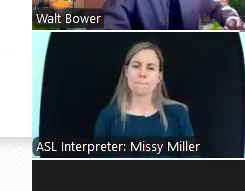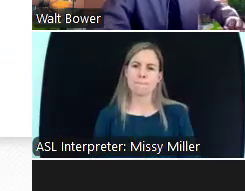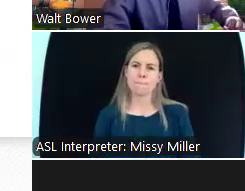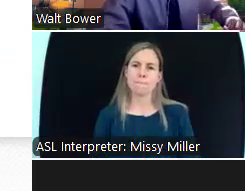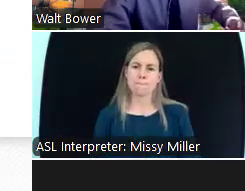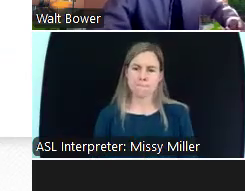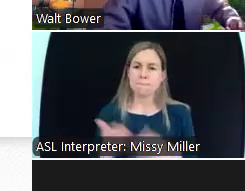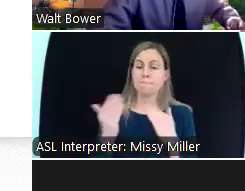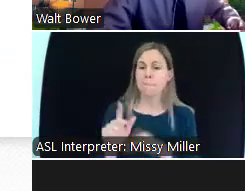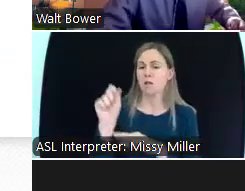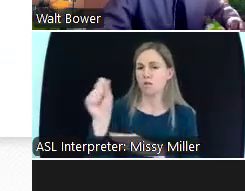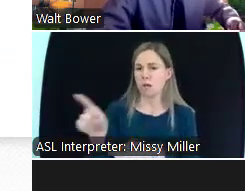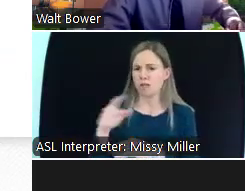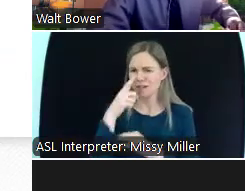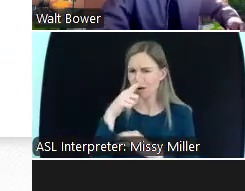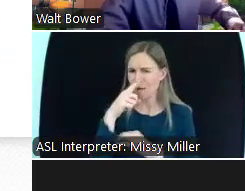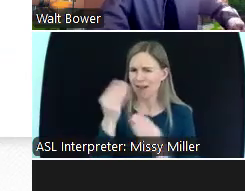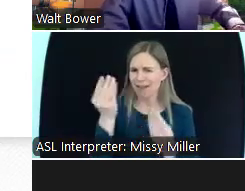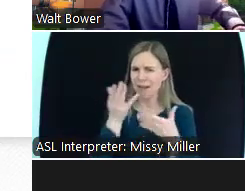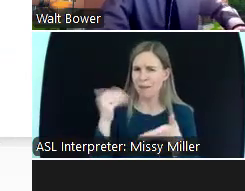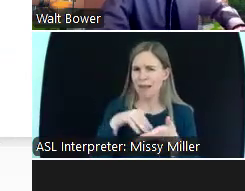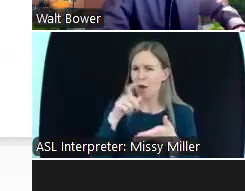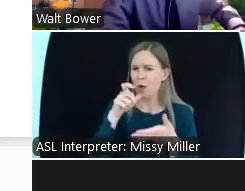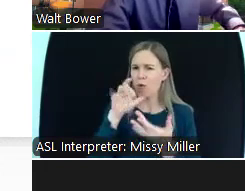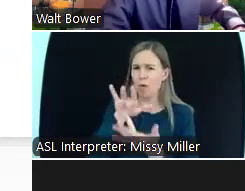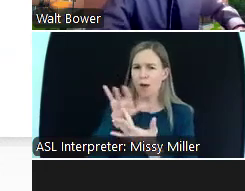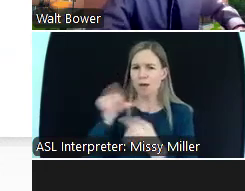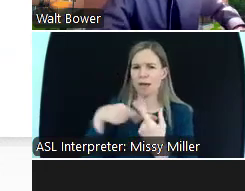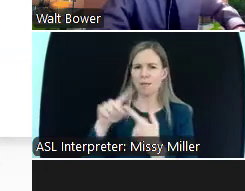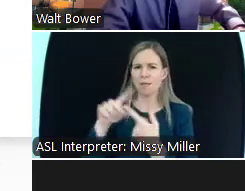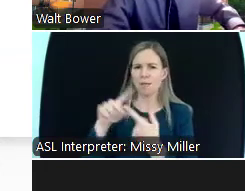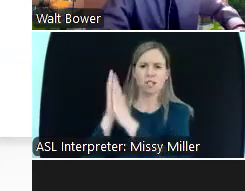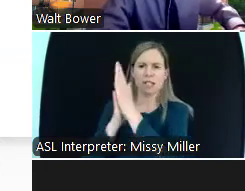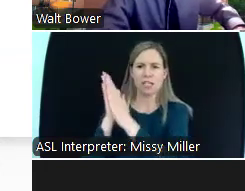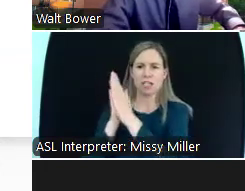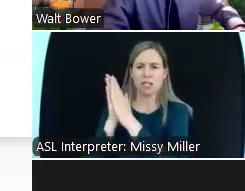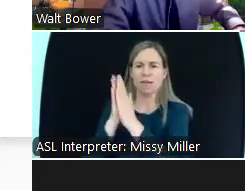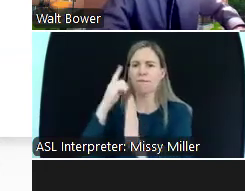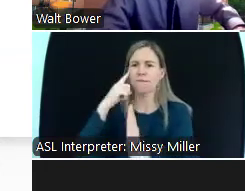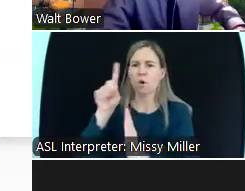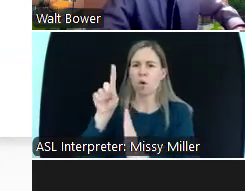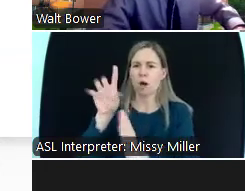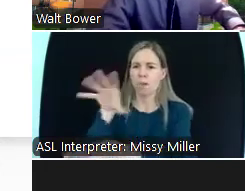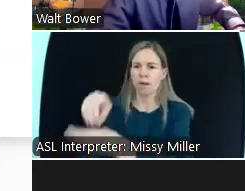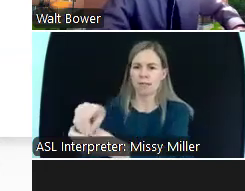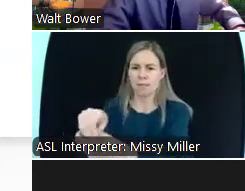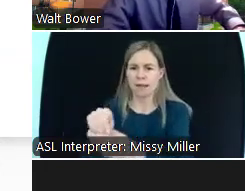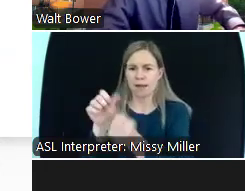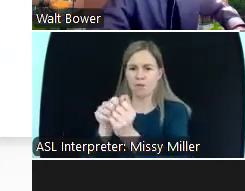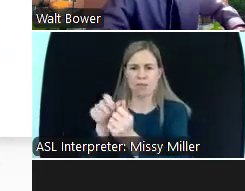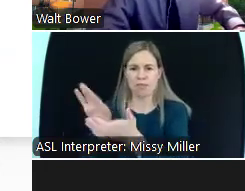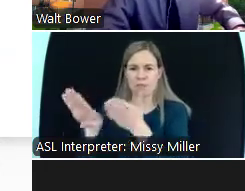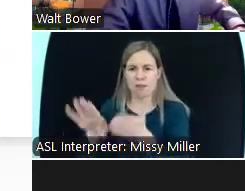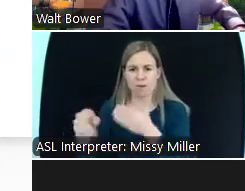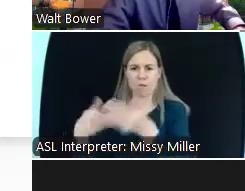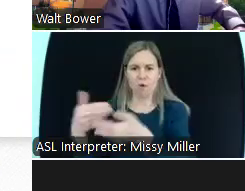can you say again who to contact about our first initiative to possibly participate? So